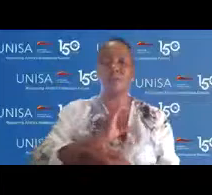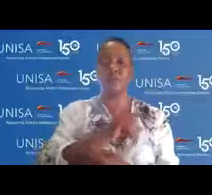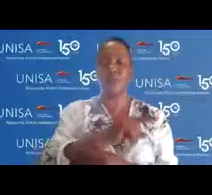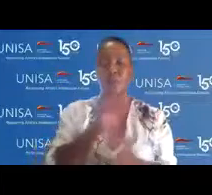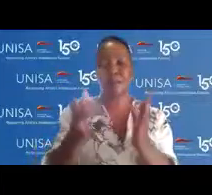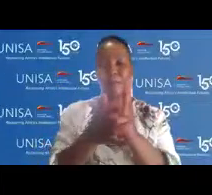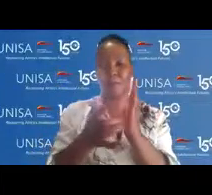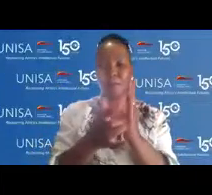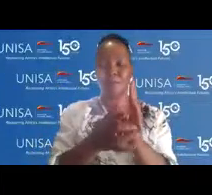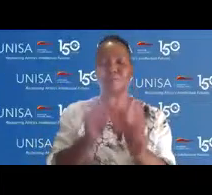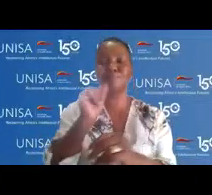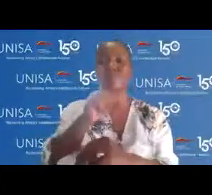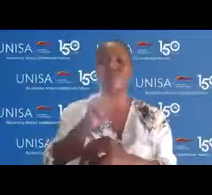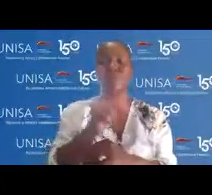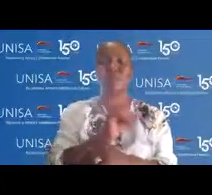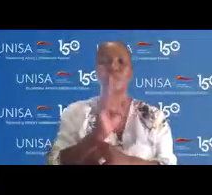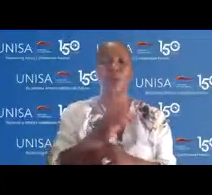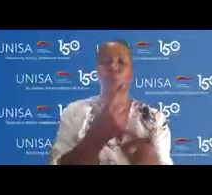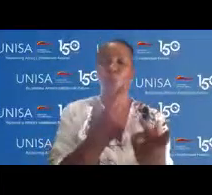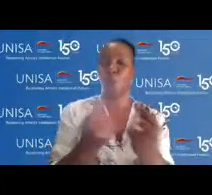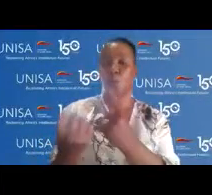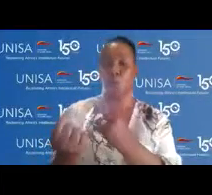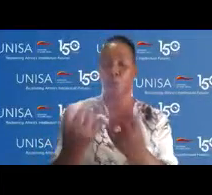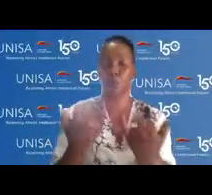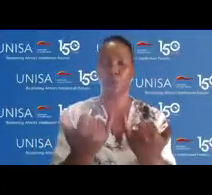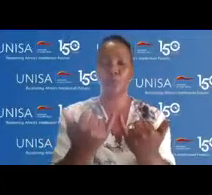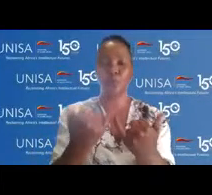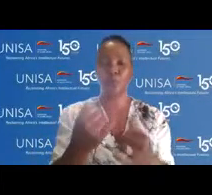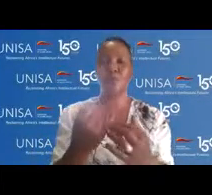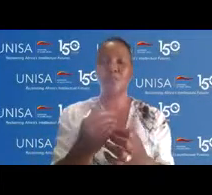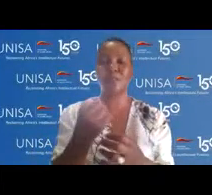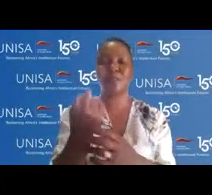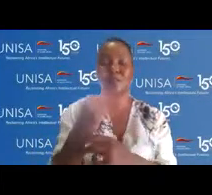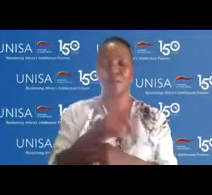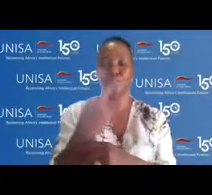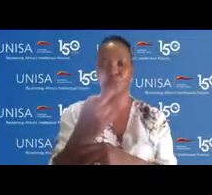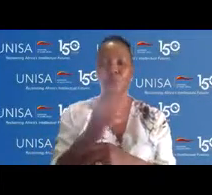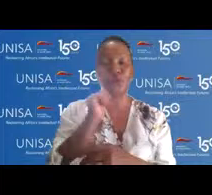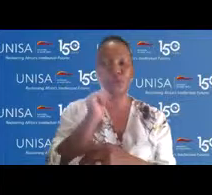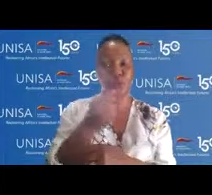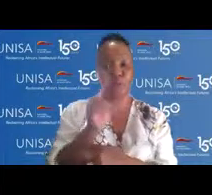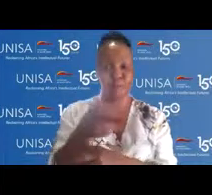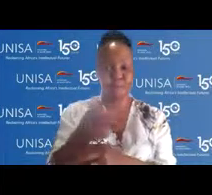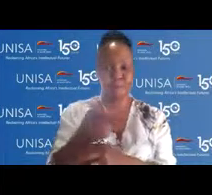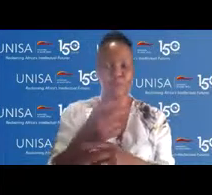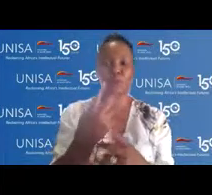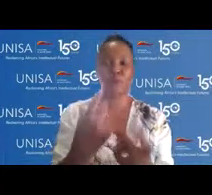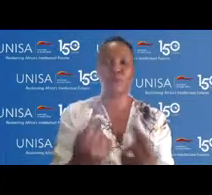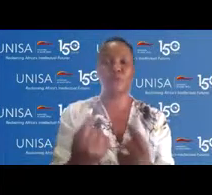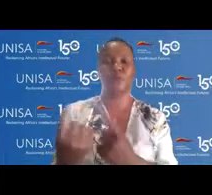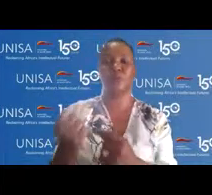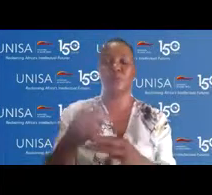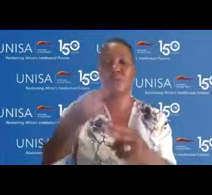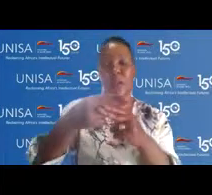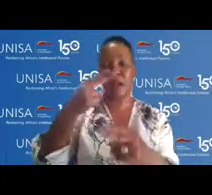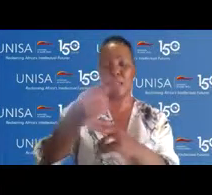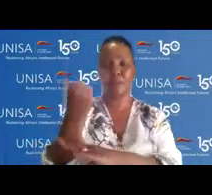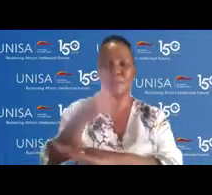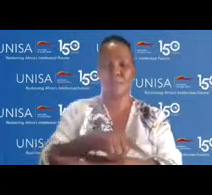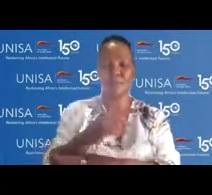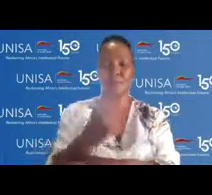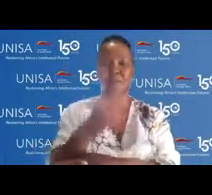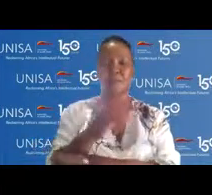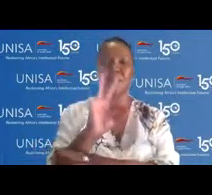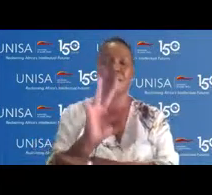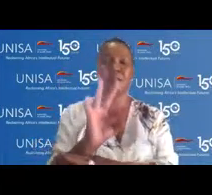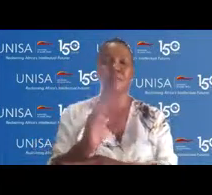that's really what we're going to tackle today in day 2. Then tomorrow again, we'll be at it again for the final day, day 3, where we'll be looking